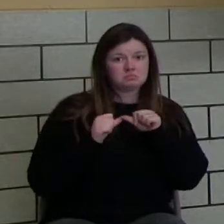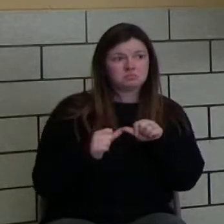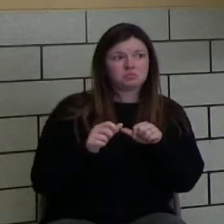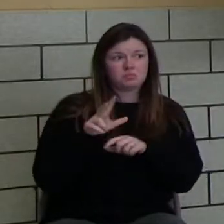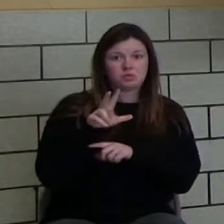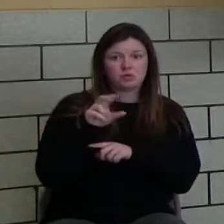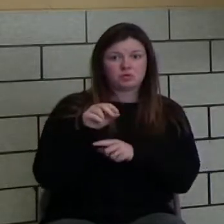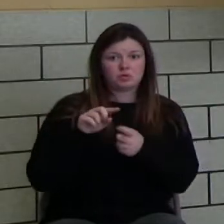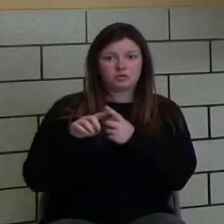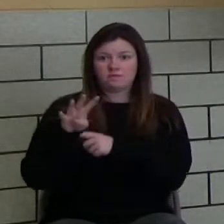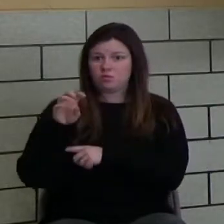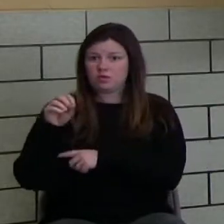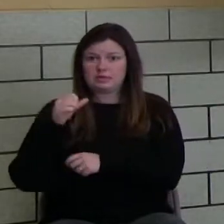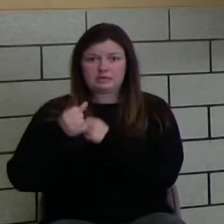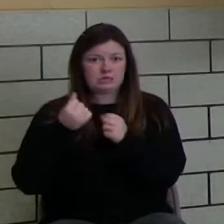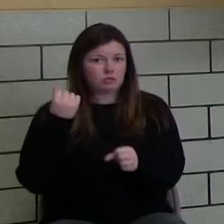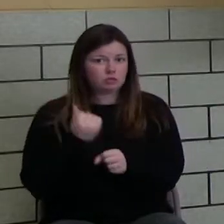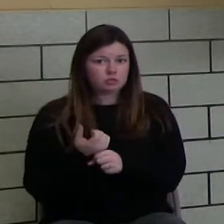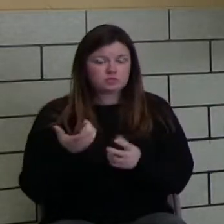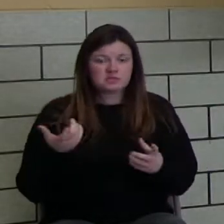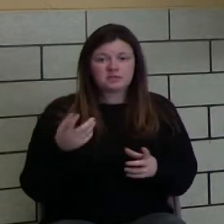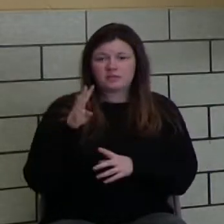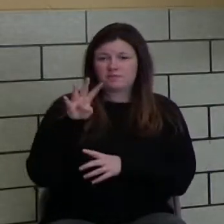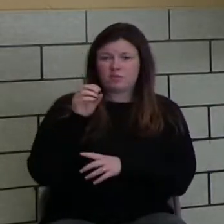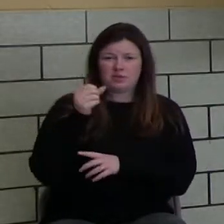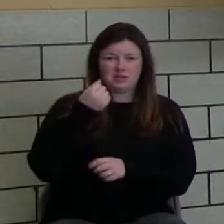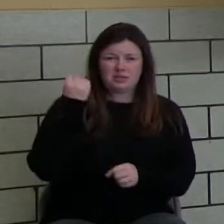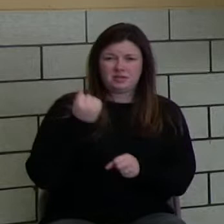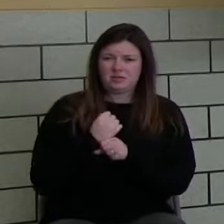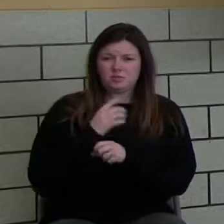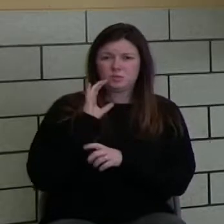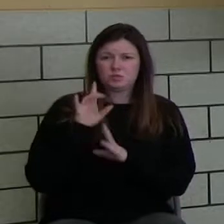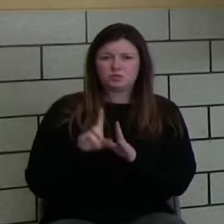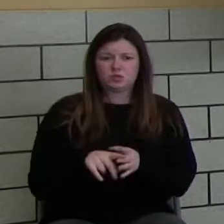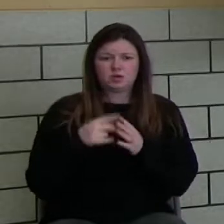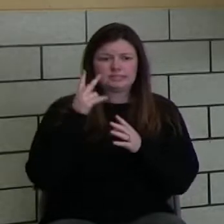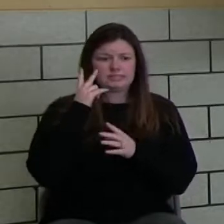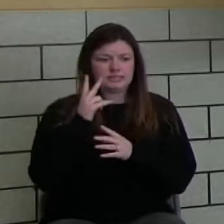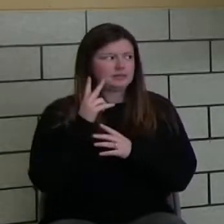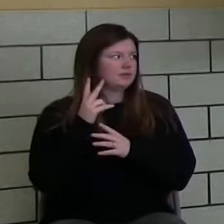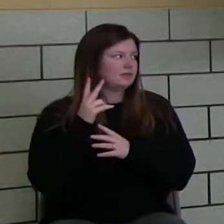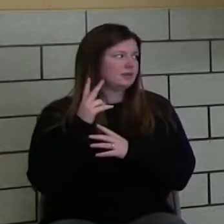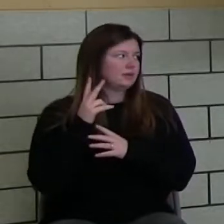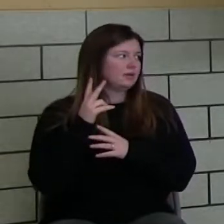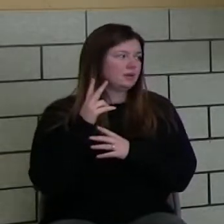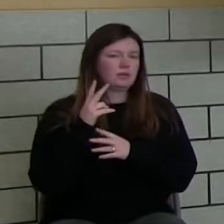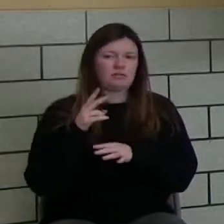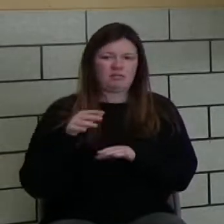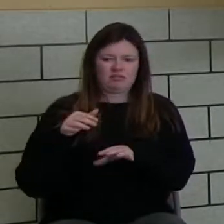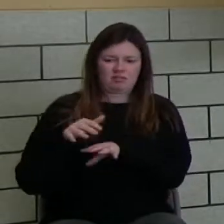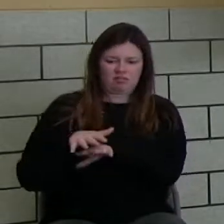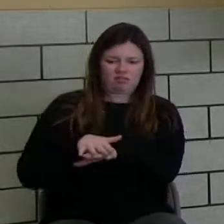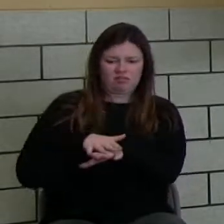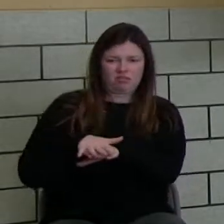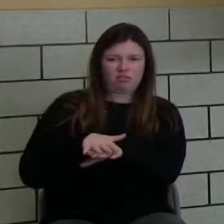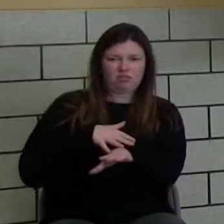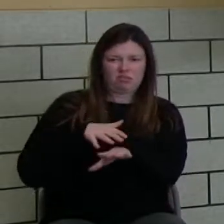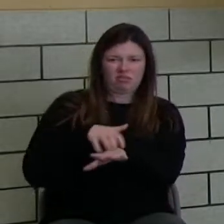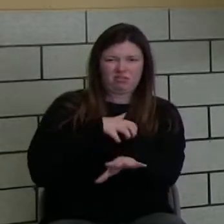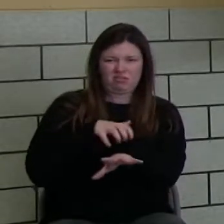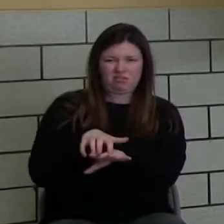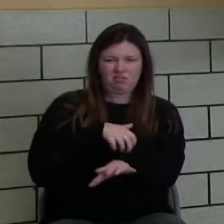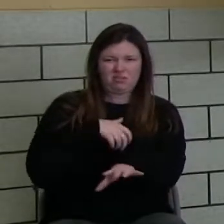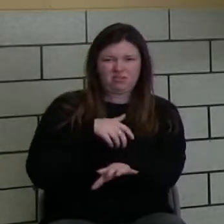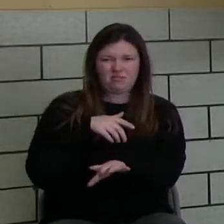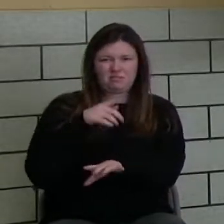years. Okay. That's By what, 40, you're probably gonna start seeing like marks where water has started